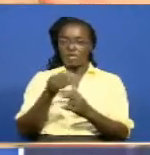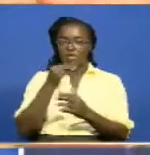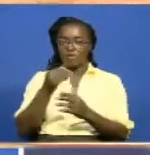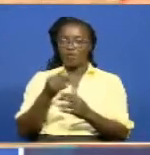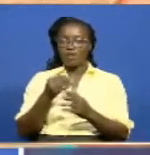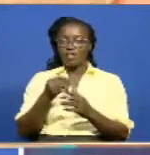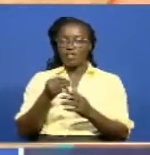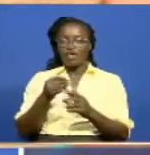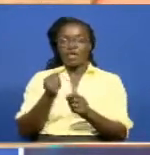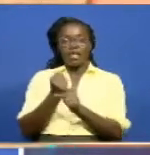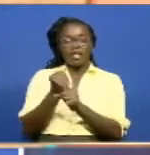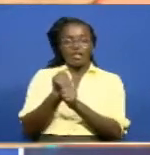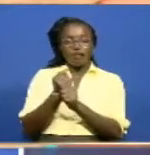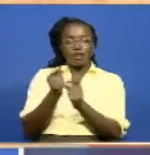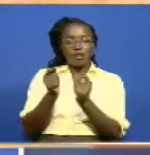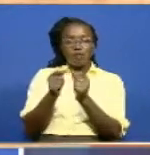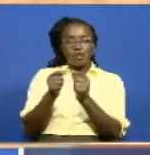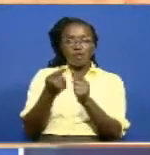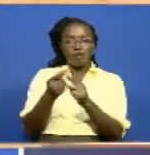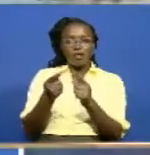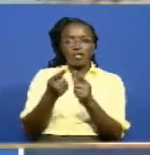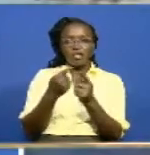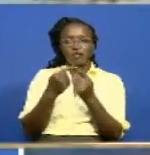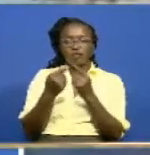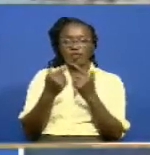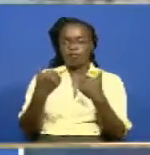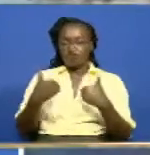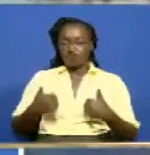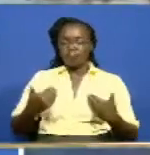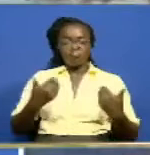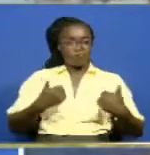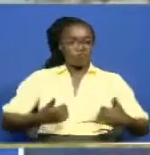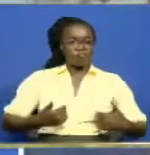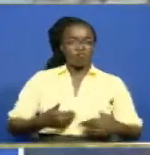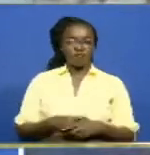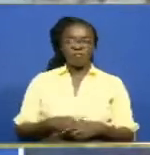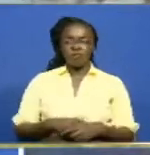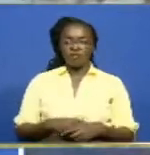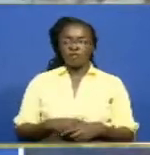pain. But it was just talk in passing.